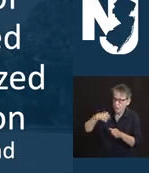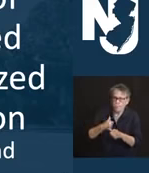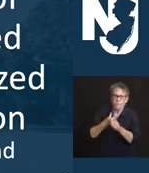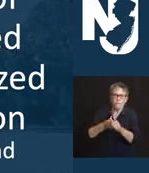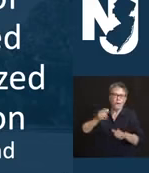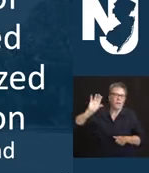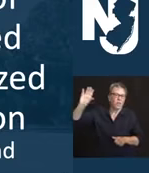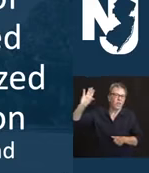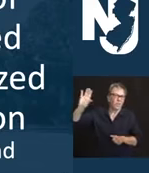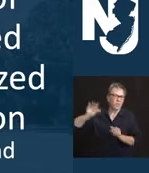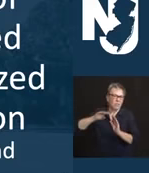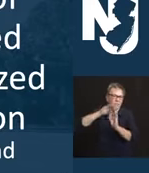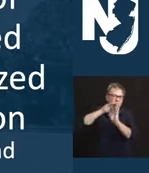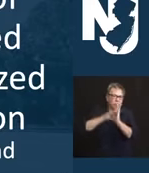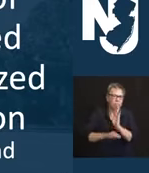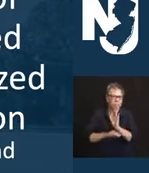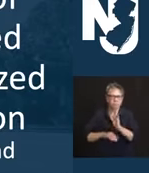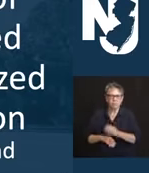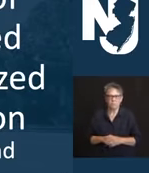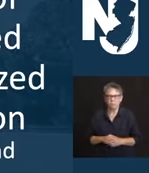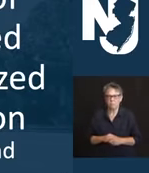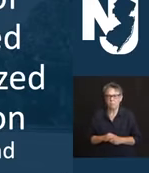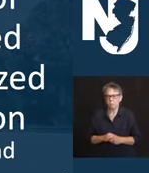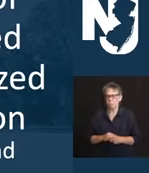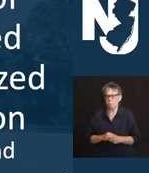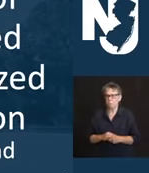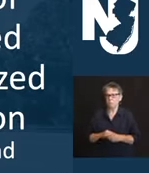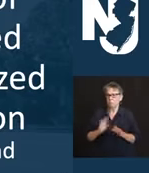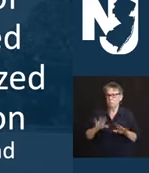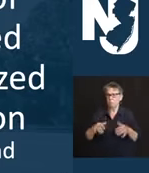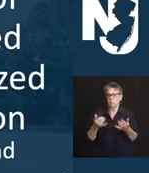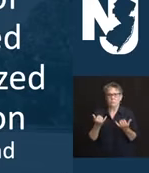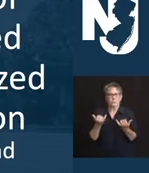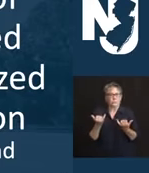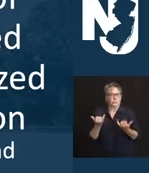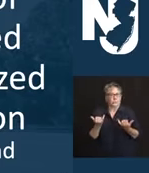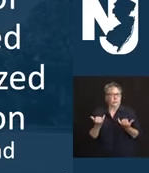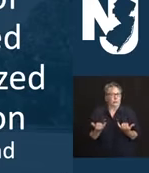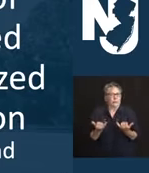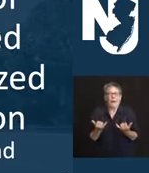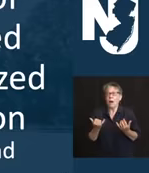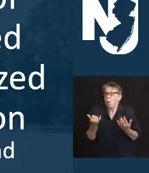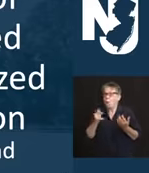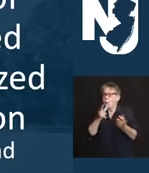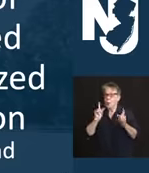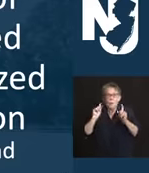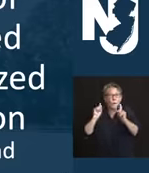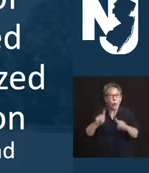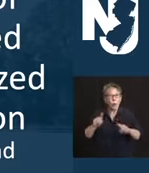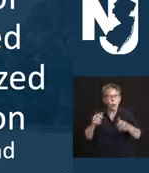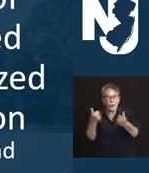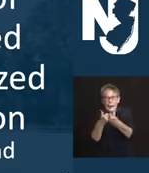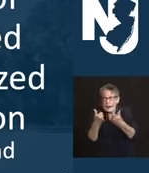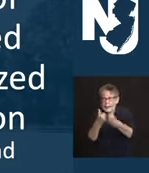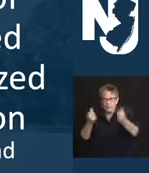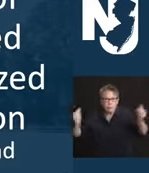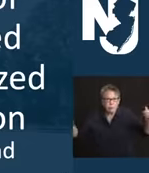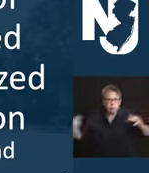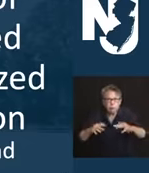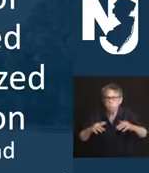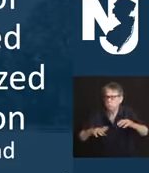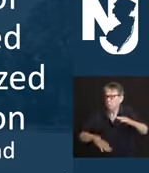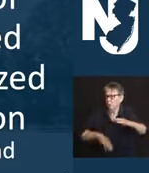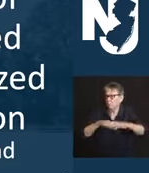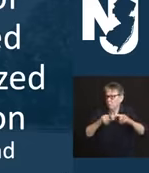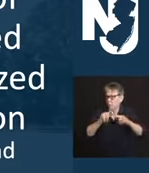is expected to be at 250 by a week from today and 500 people by July 3rd. Sports